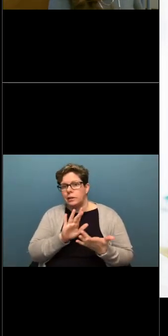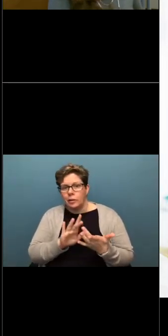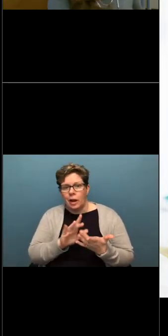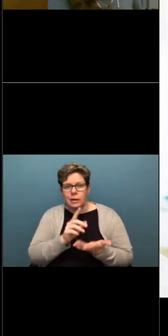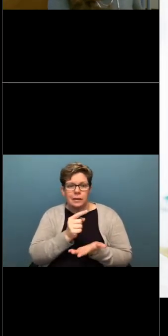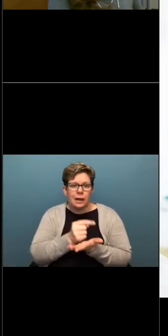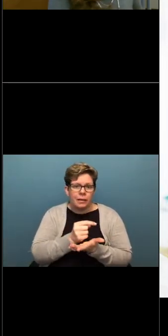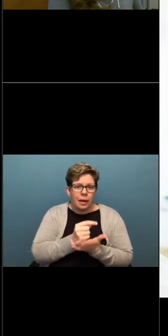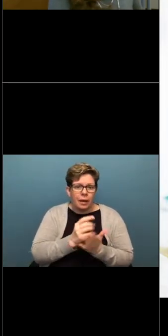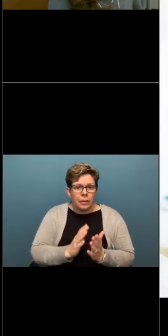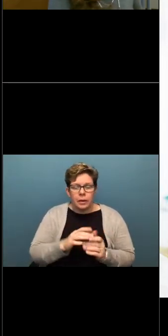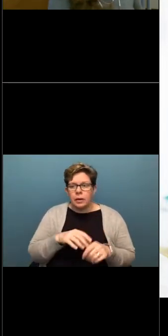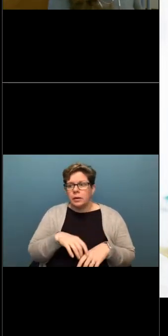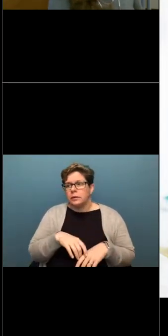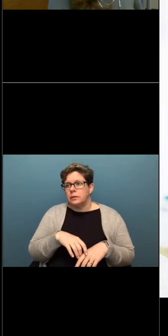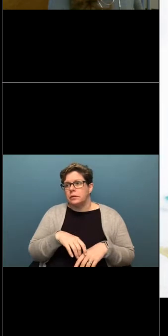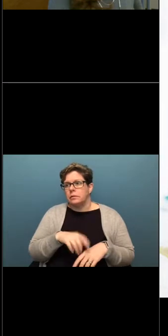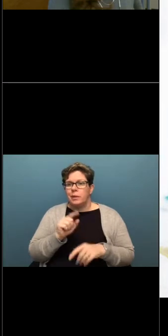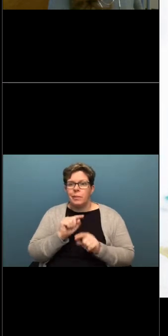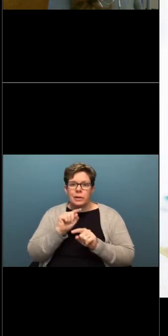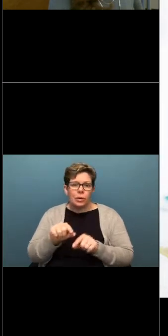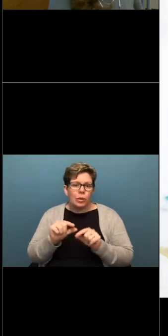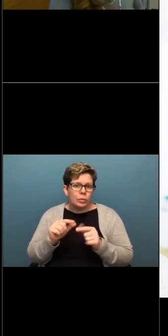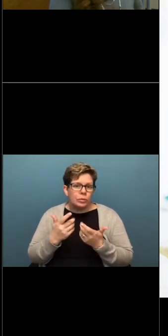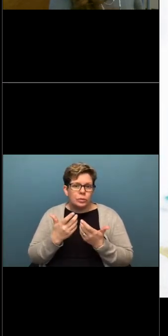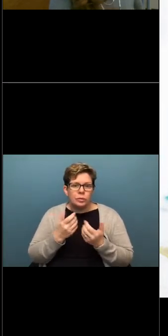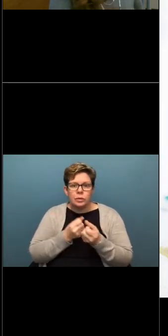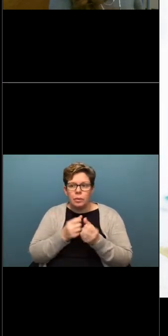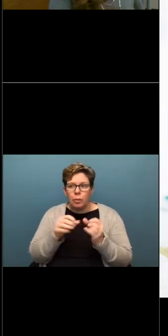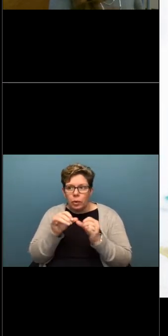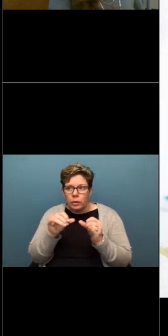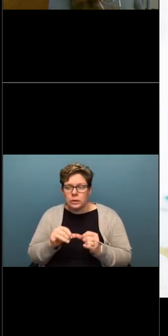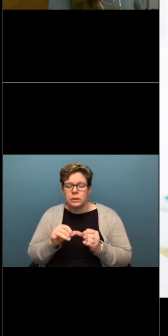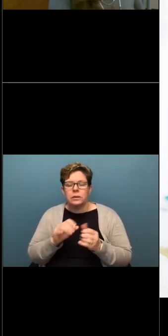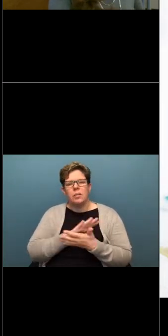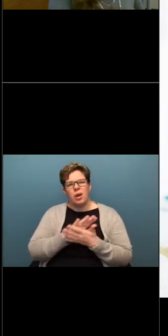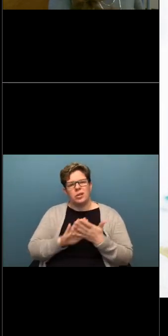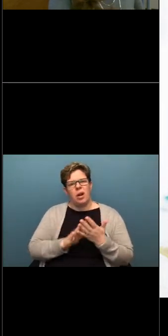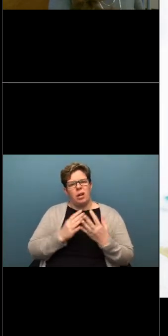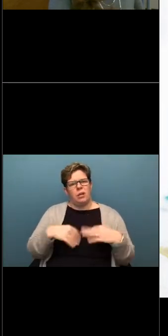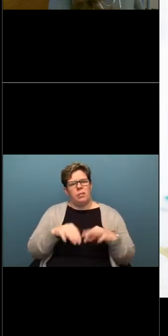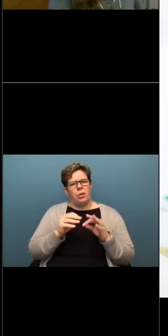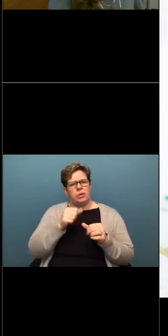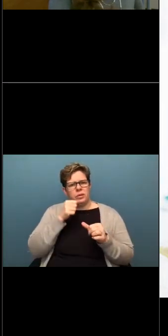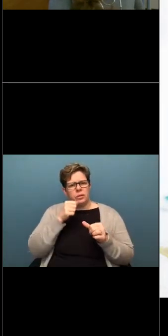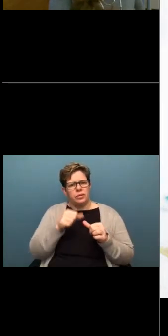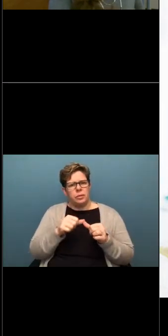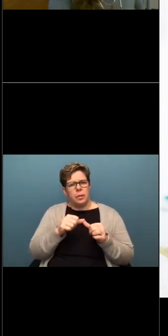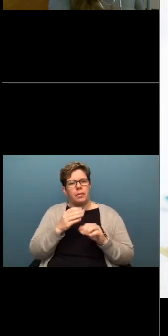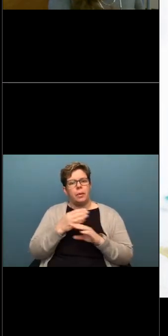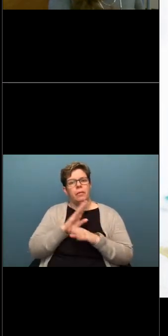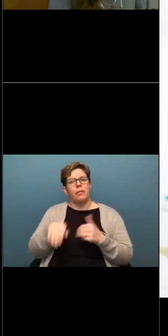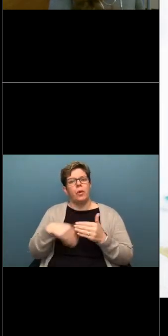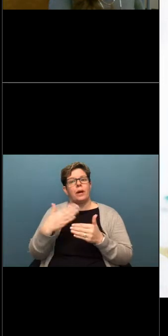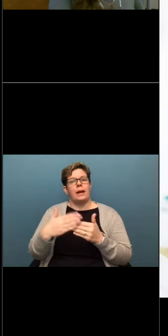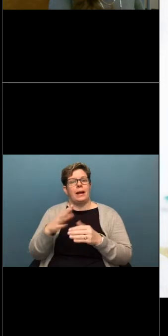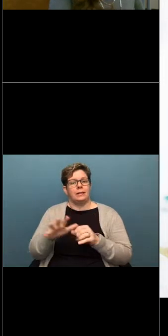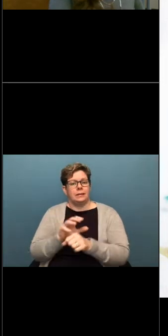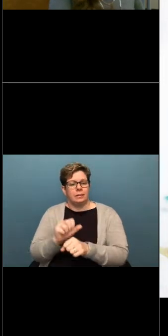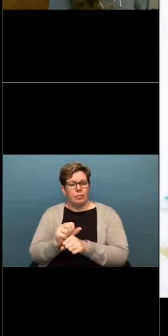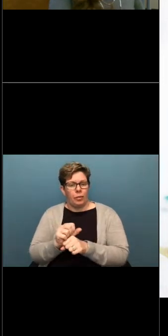somebody from your support system? I think all those things are important to remember as we're going to next visit. Keeping your goals